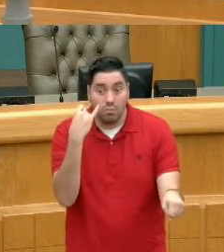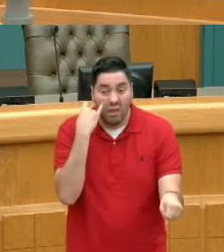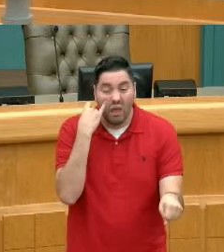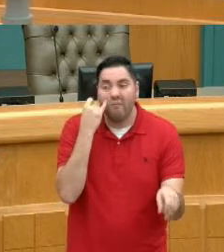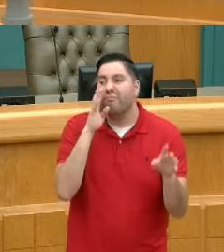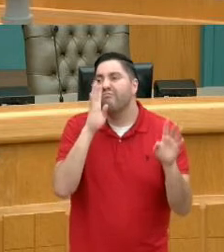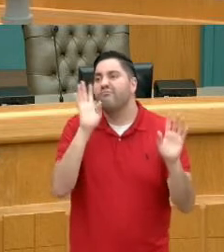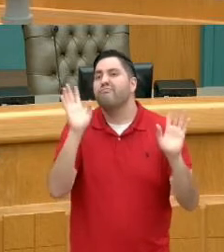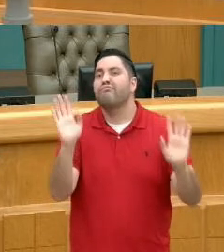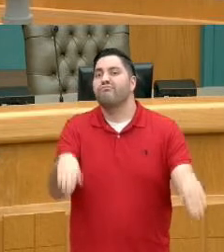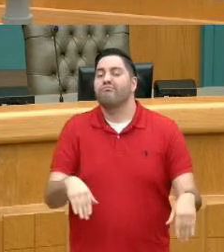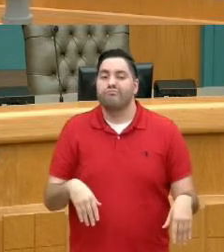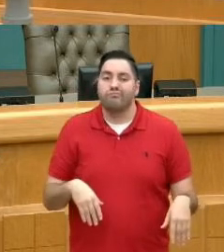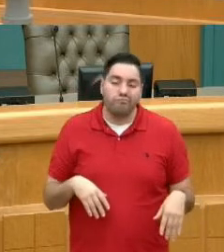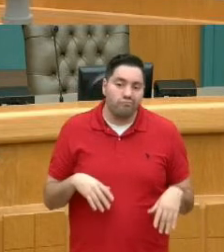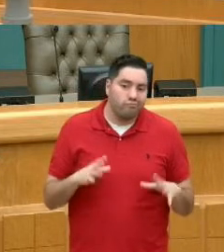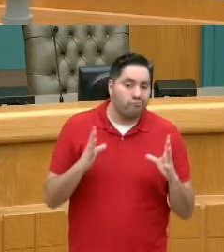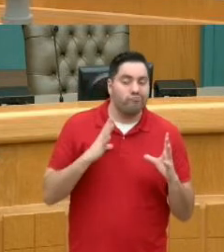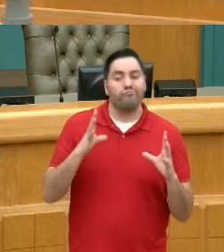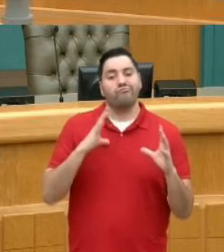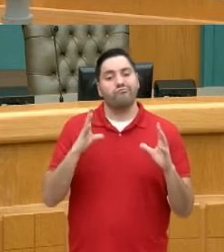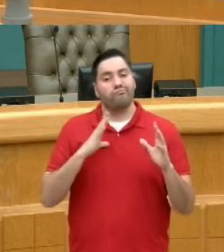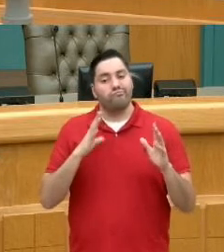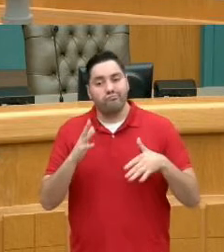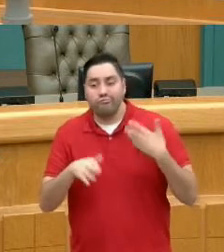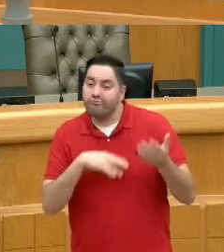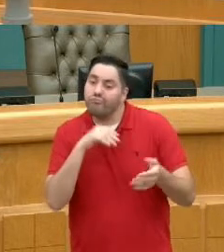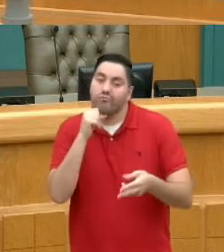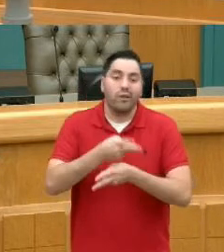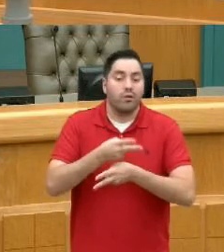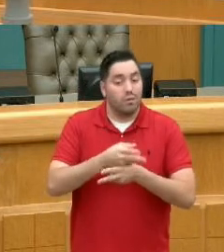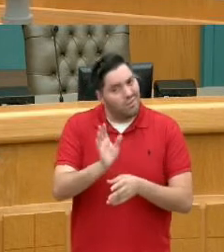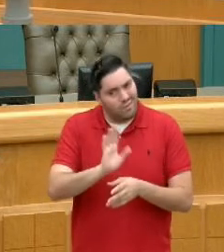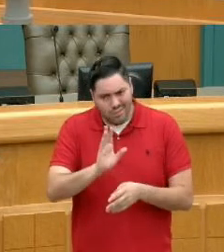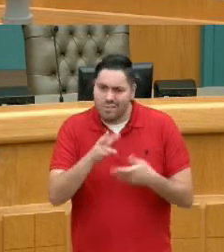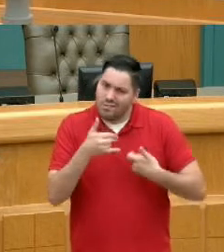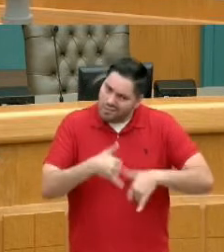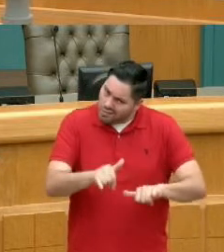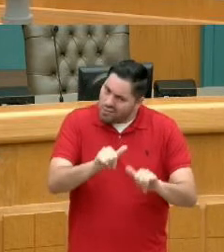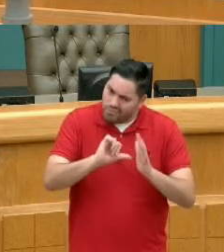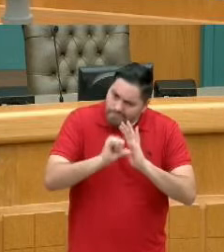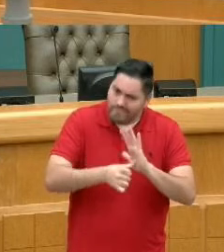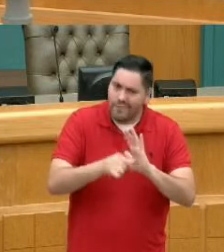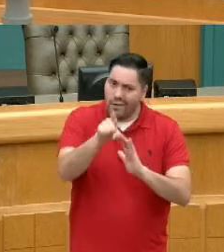So it is important that you keep following all the preventive measures we've been talking about.